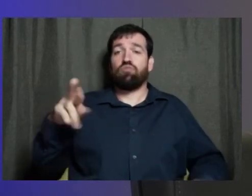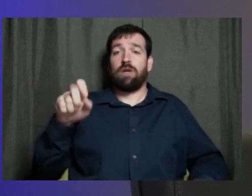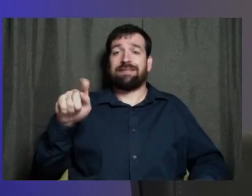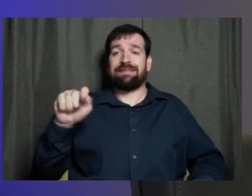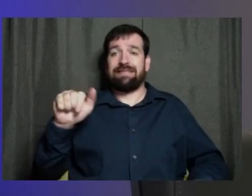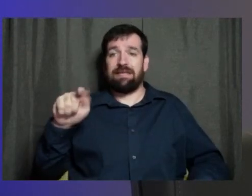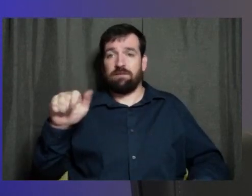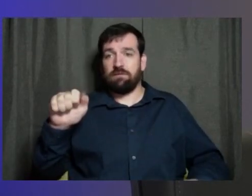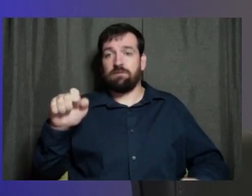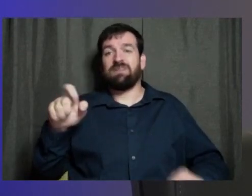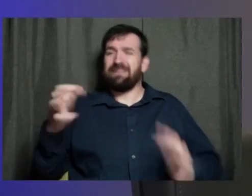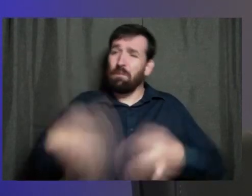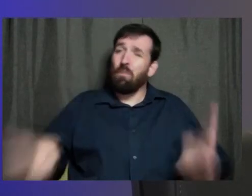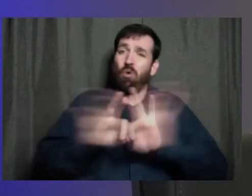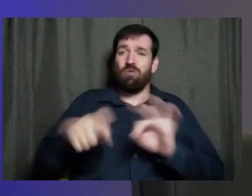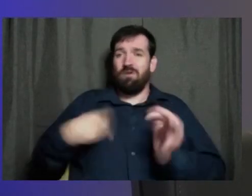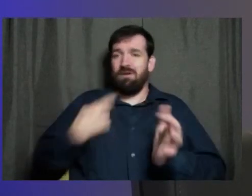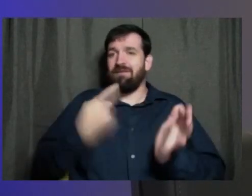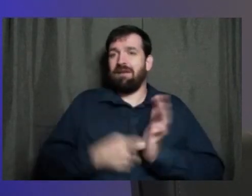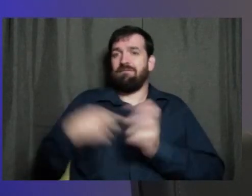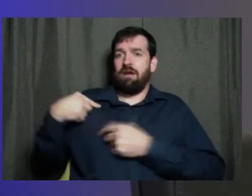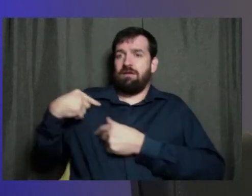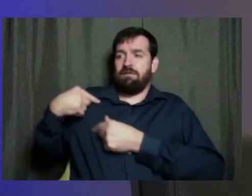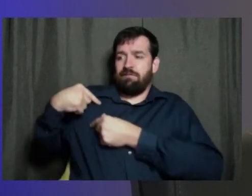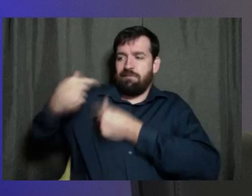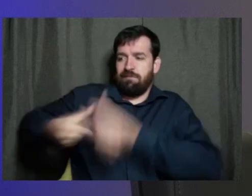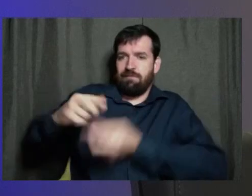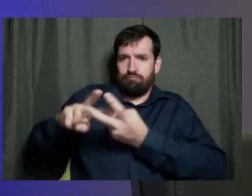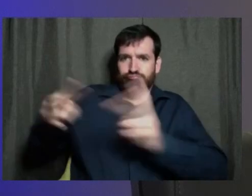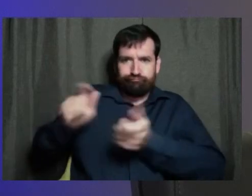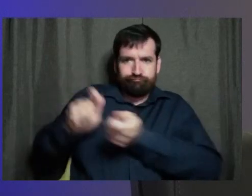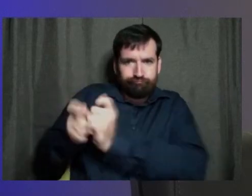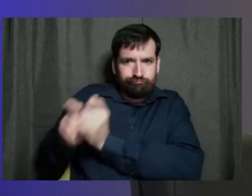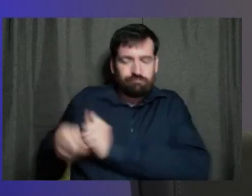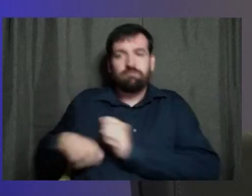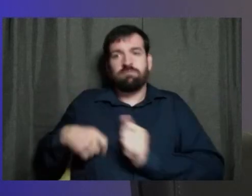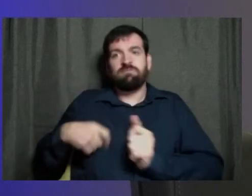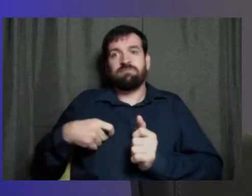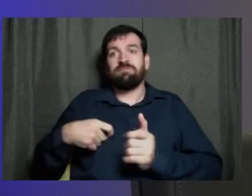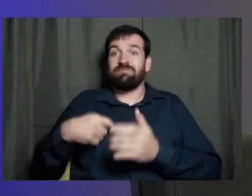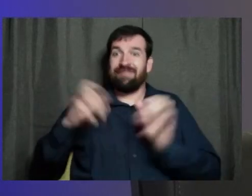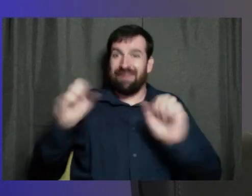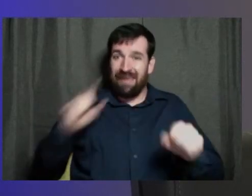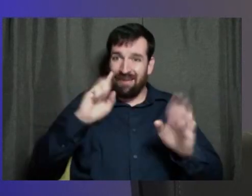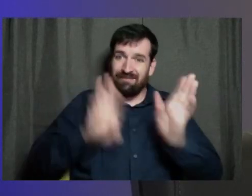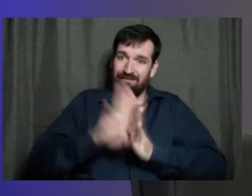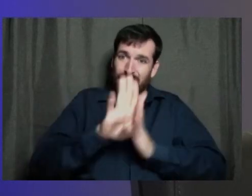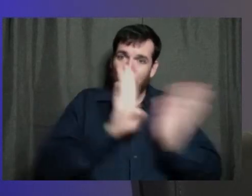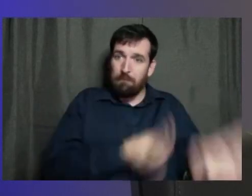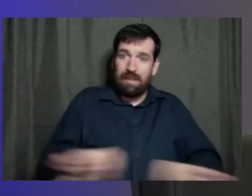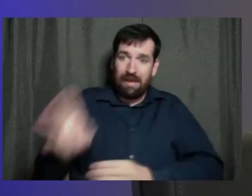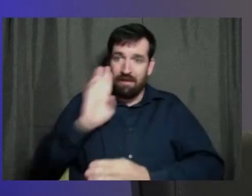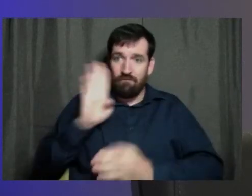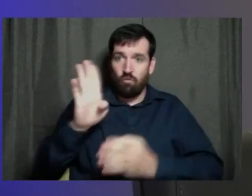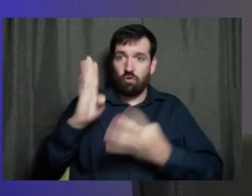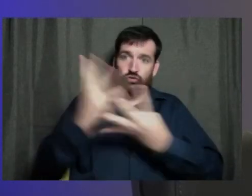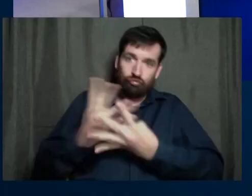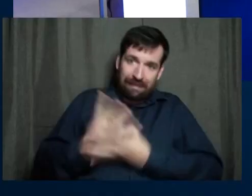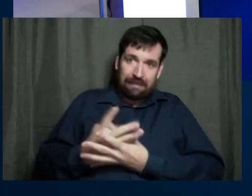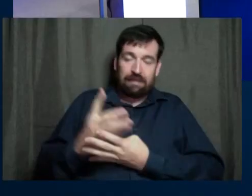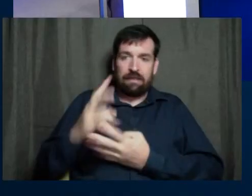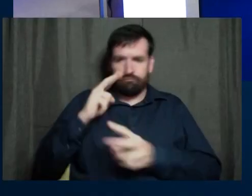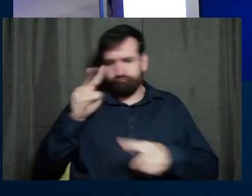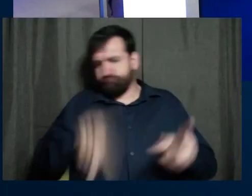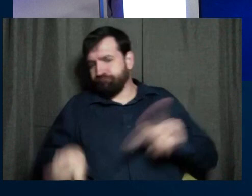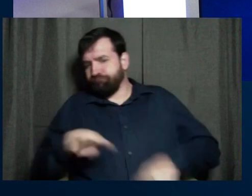hereditary mutations so we can design a comprehensive multidisciplinary plan of screening and surveillance for those women. And I don't want to, and